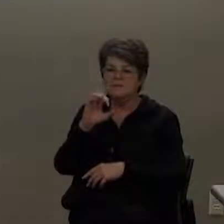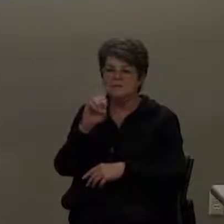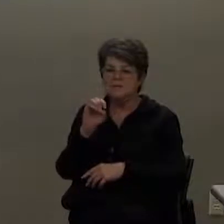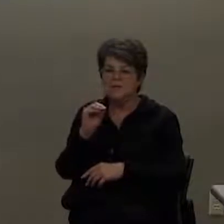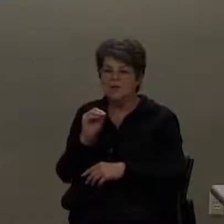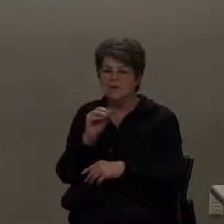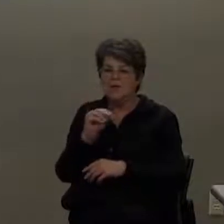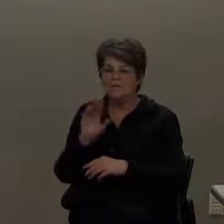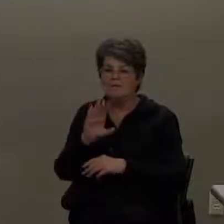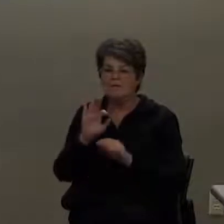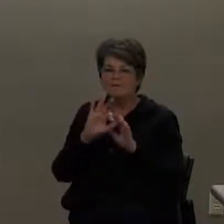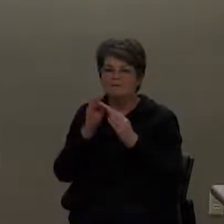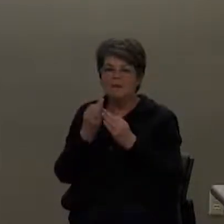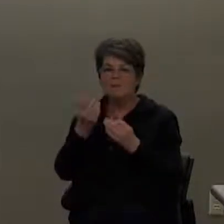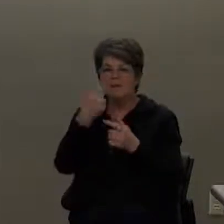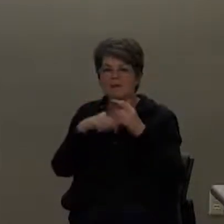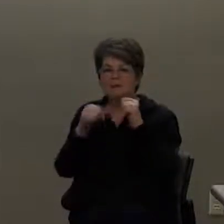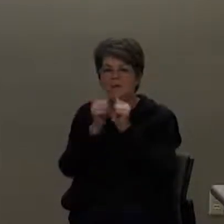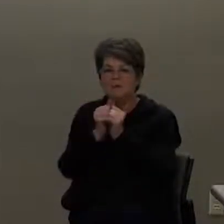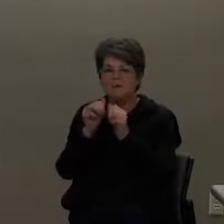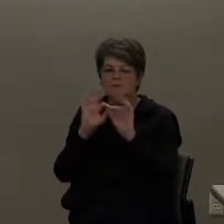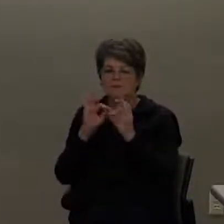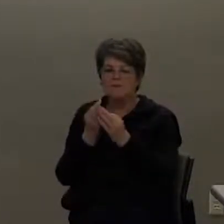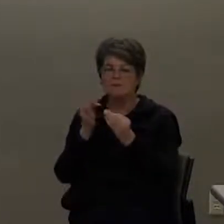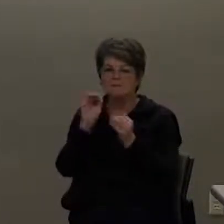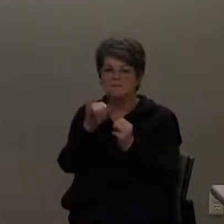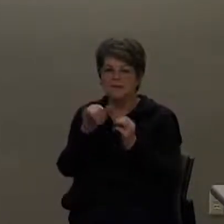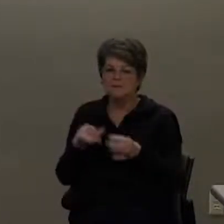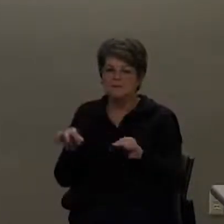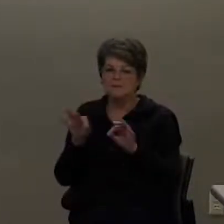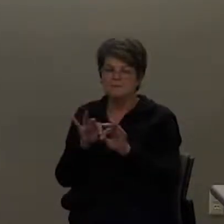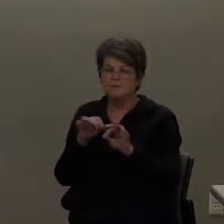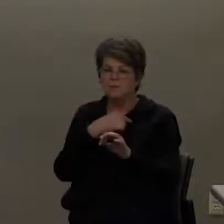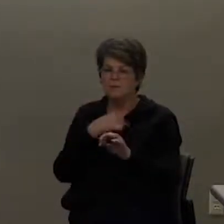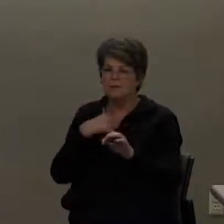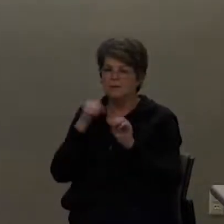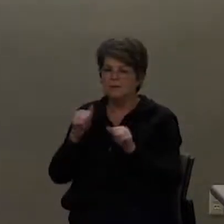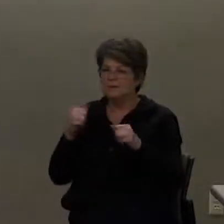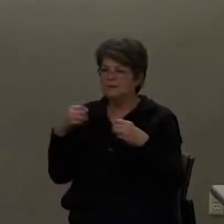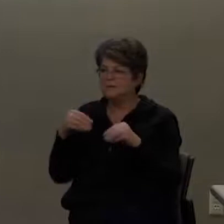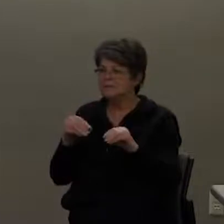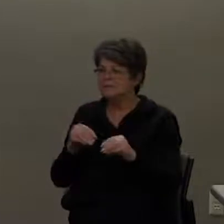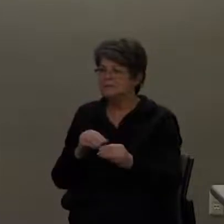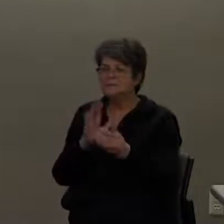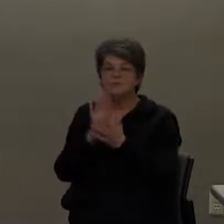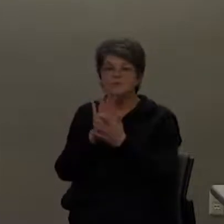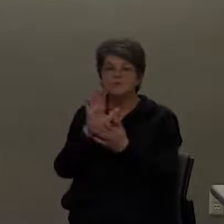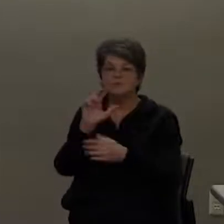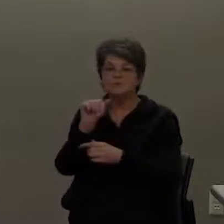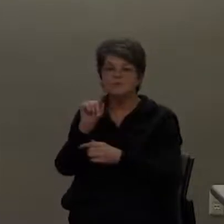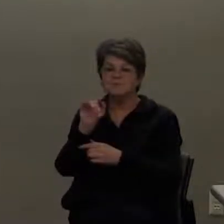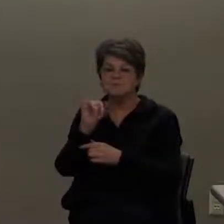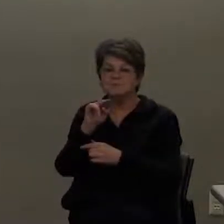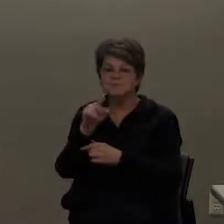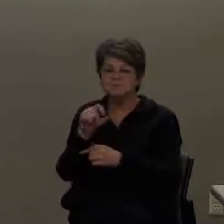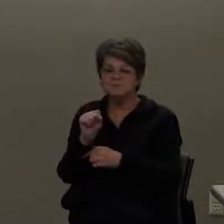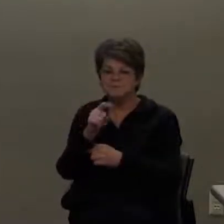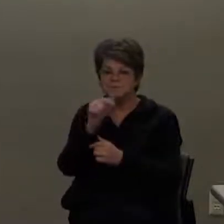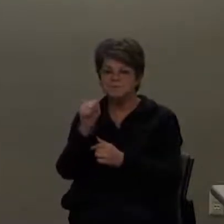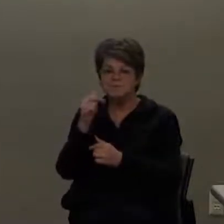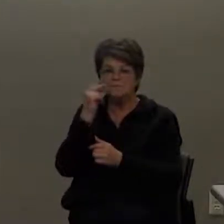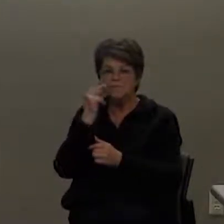that CEO's family are coming with the company, that's an important factor that can be sold. School ratings, I mean, you can see